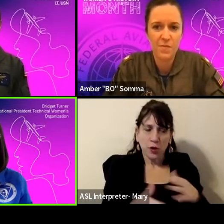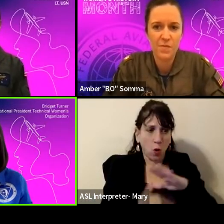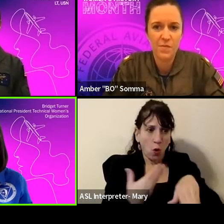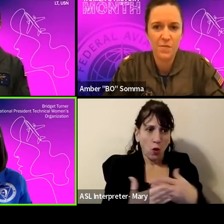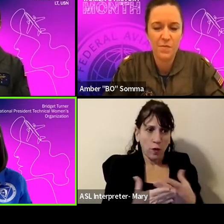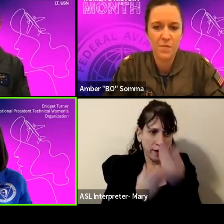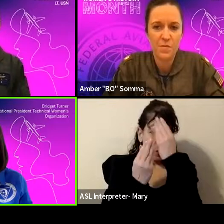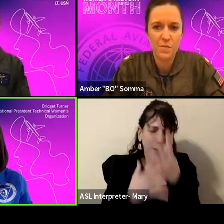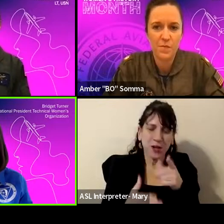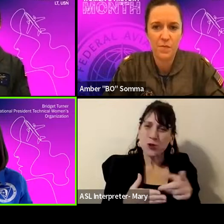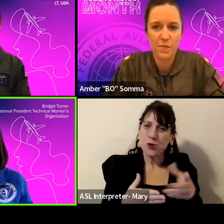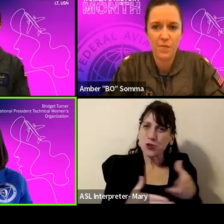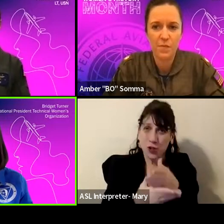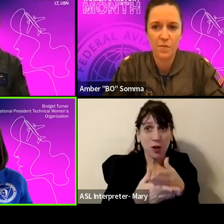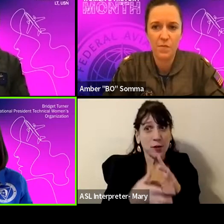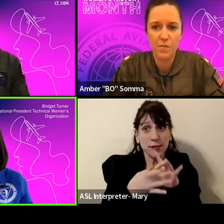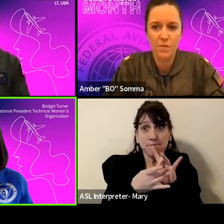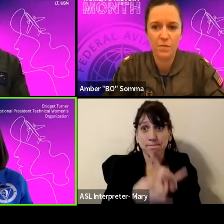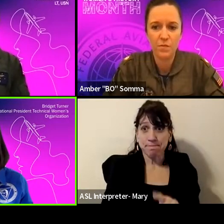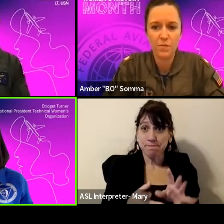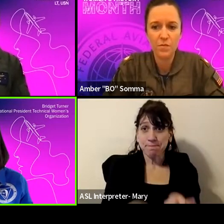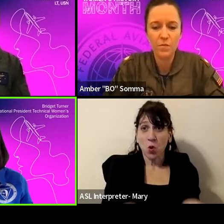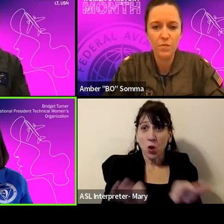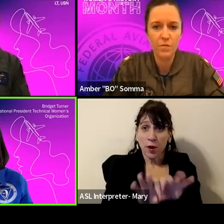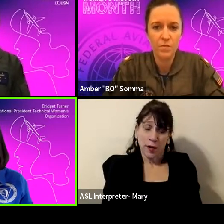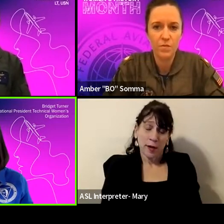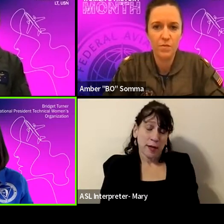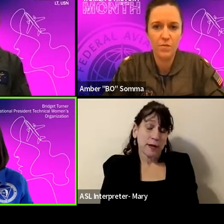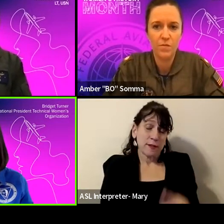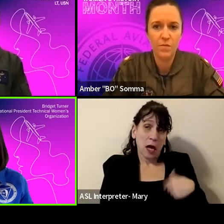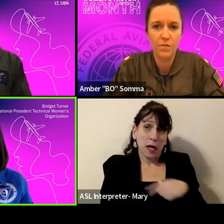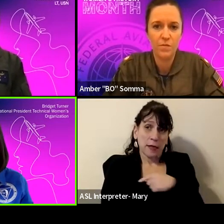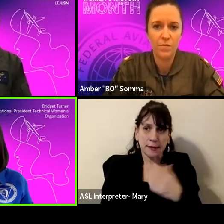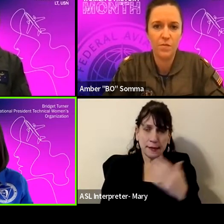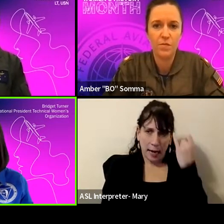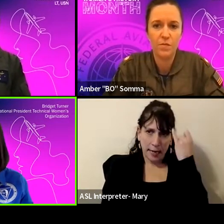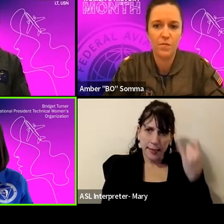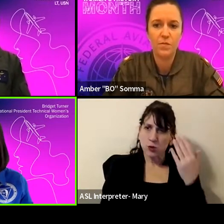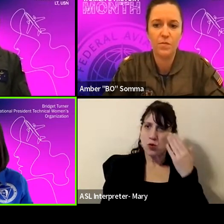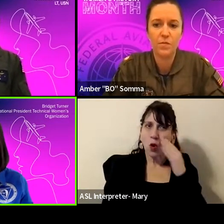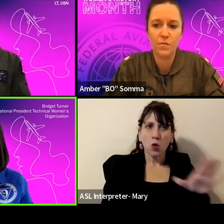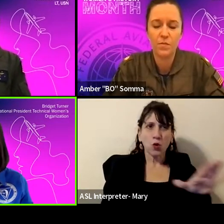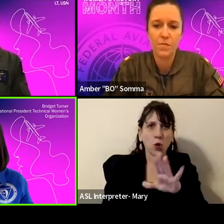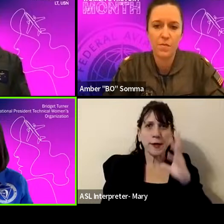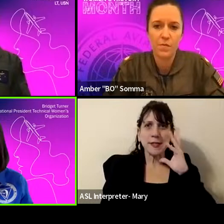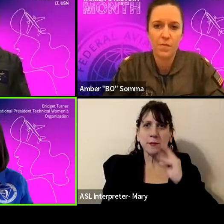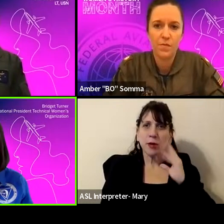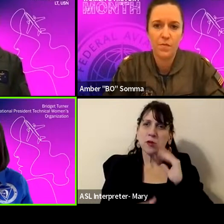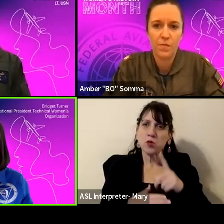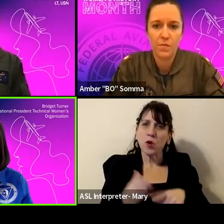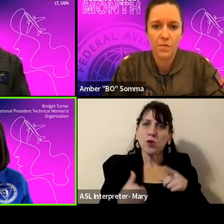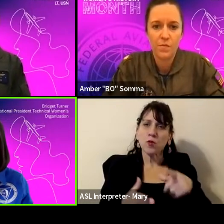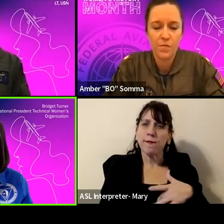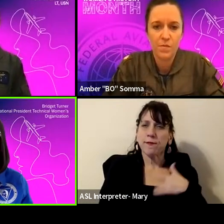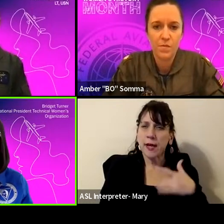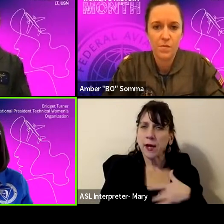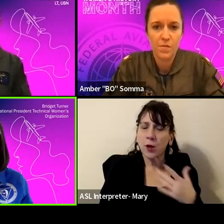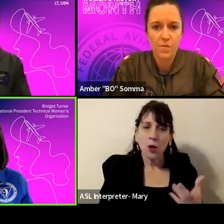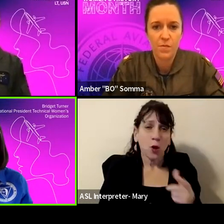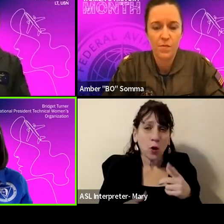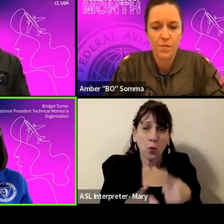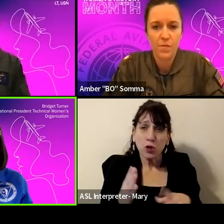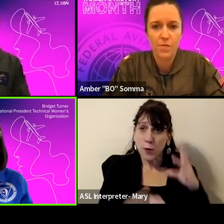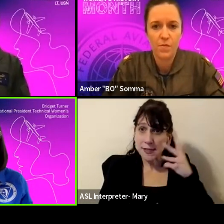you share is relevant, and it gives us an insight to know about your experience and what you feel or what you